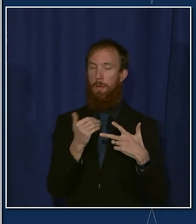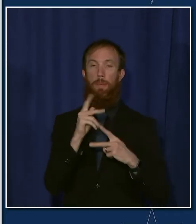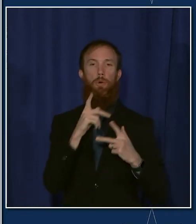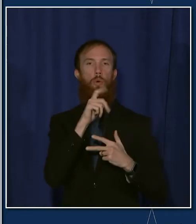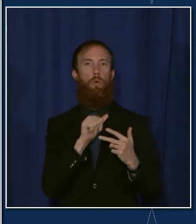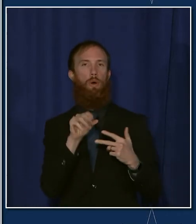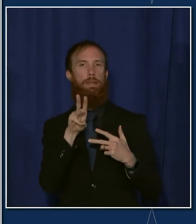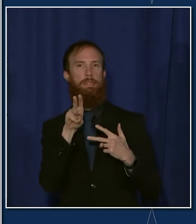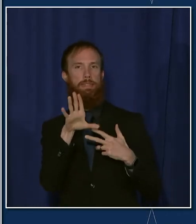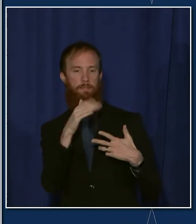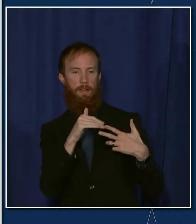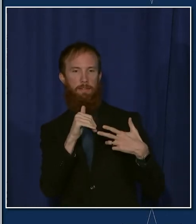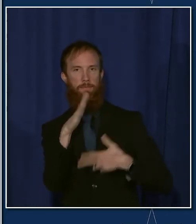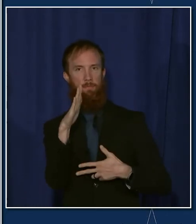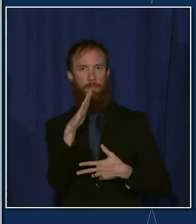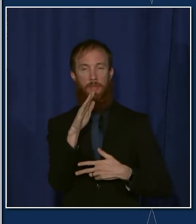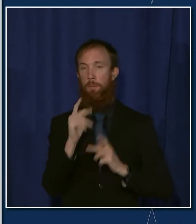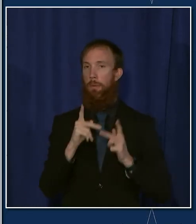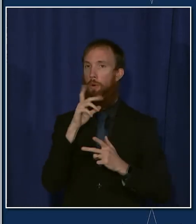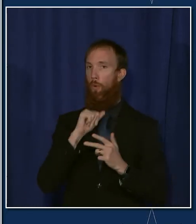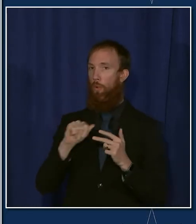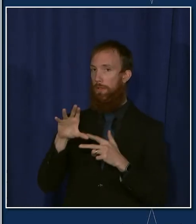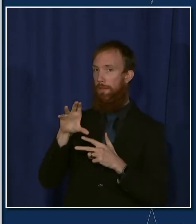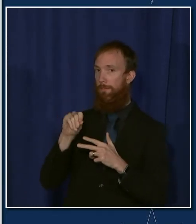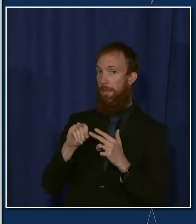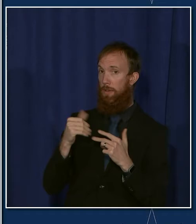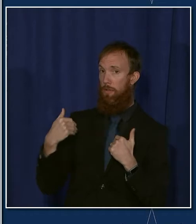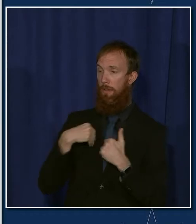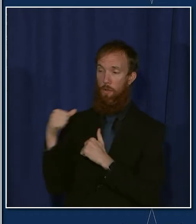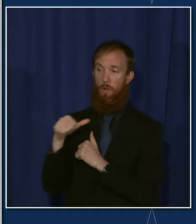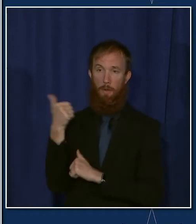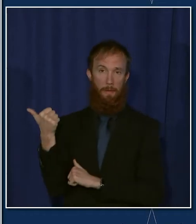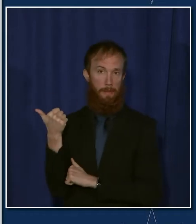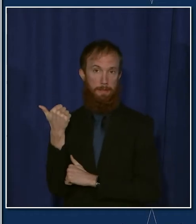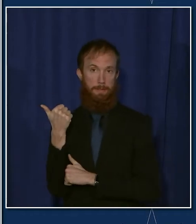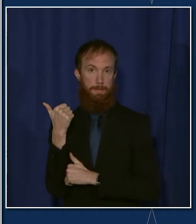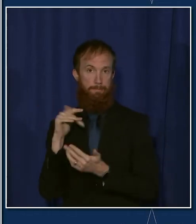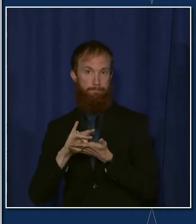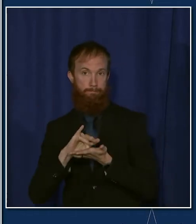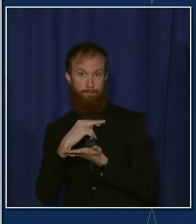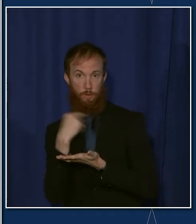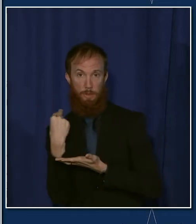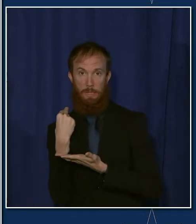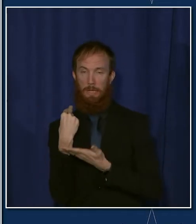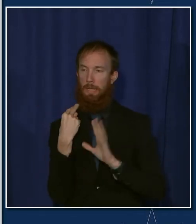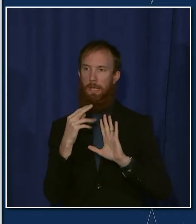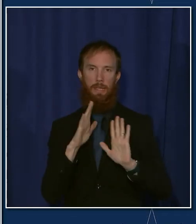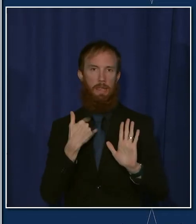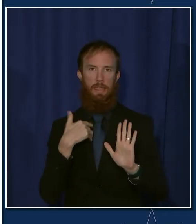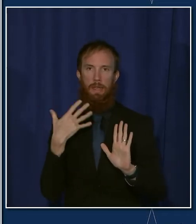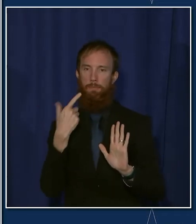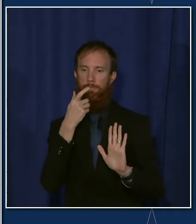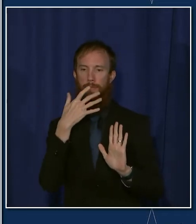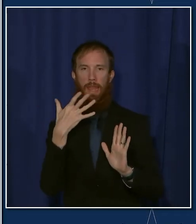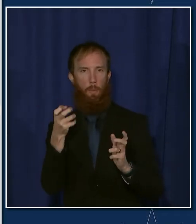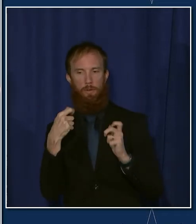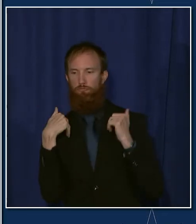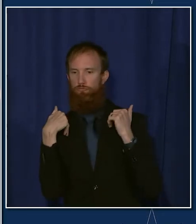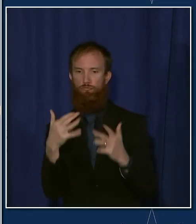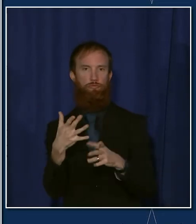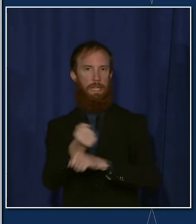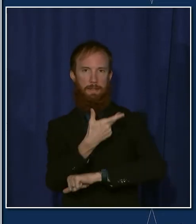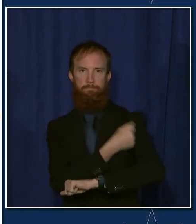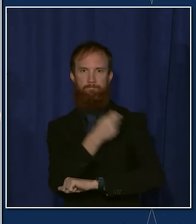age of 65 and anybody over 50 with an underlying condition. No questions asked. I want you to get that vaccine.